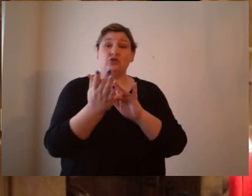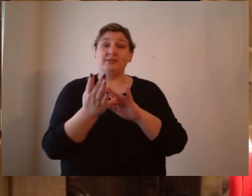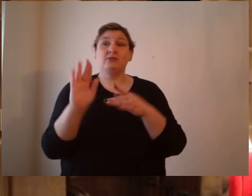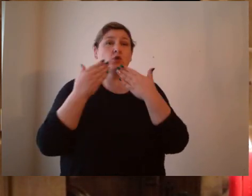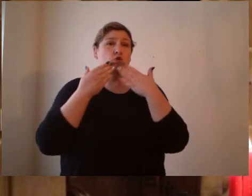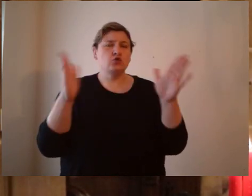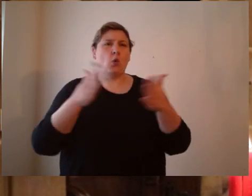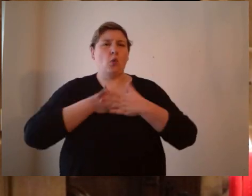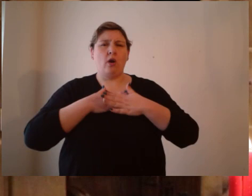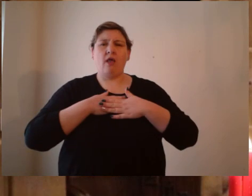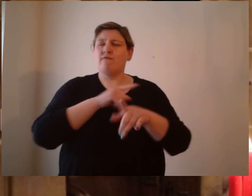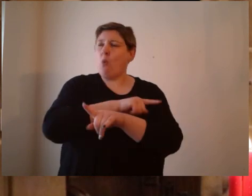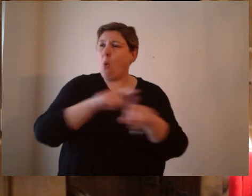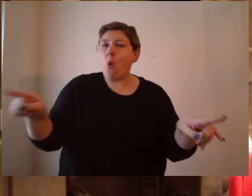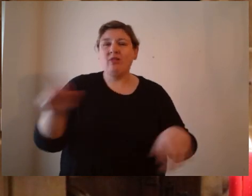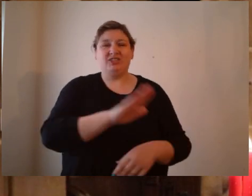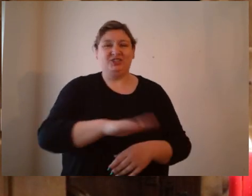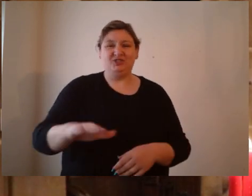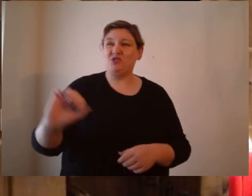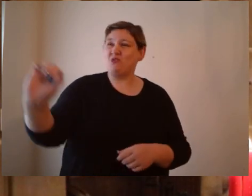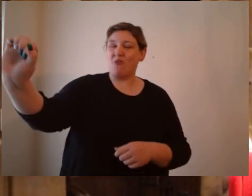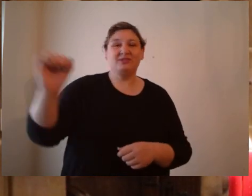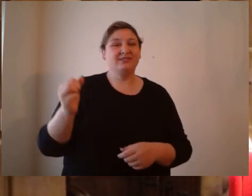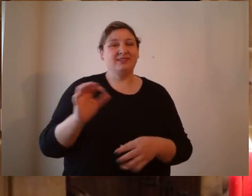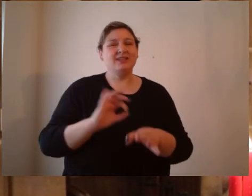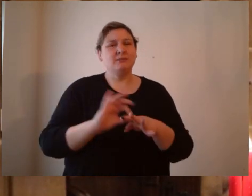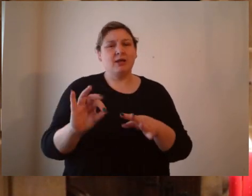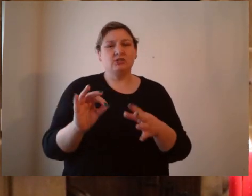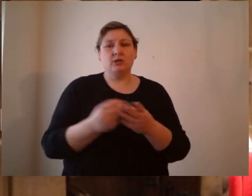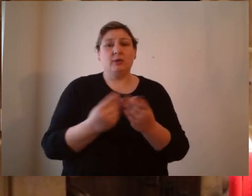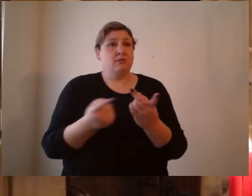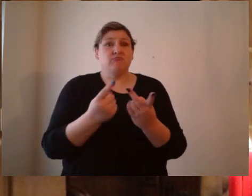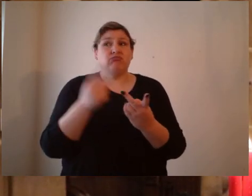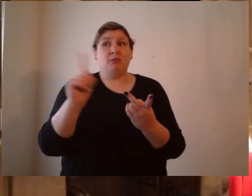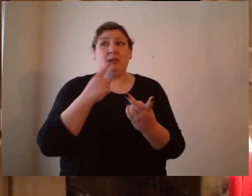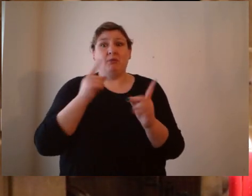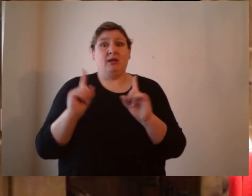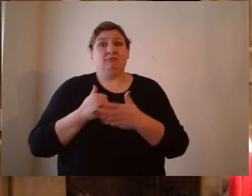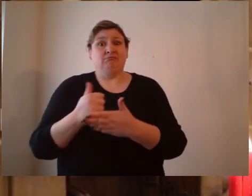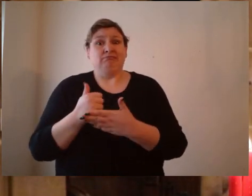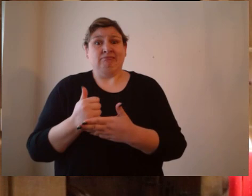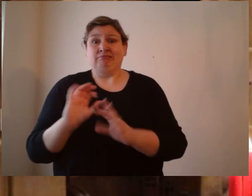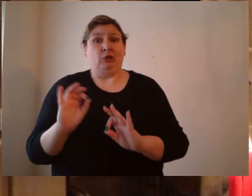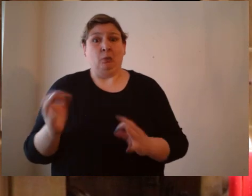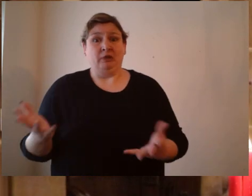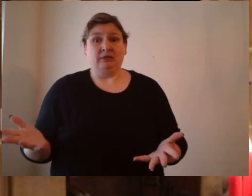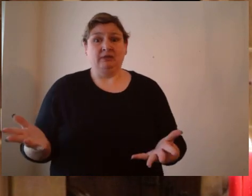Jesus, who showed us how to love all your children, especially those with no one else to turn to.